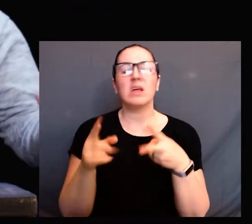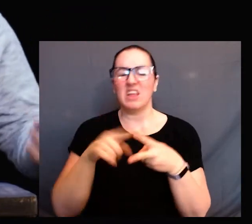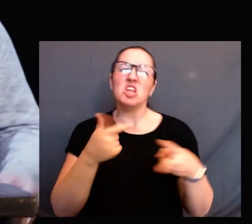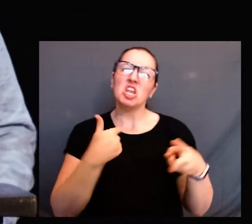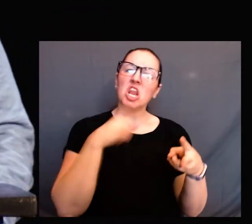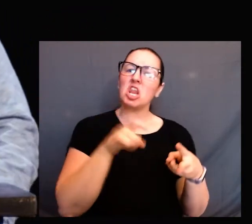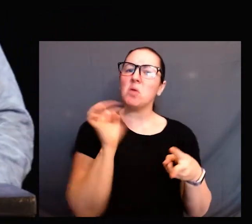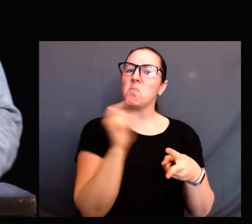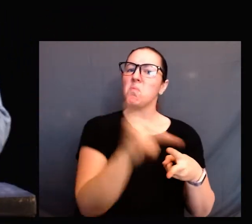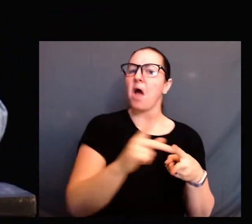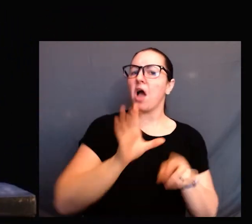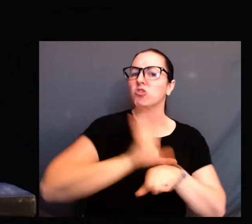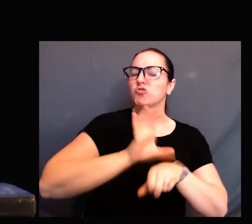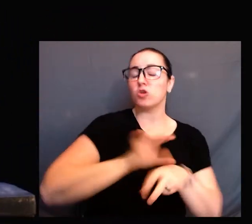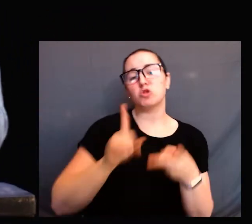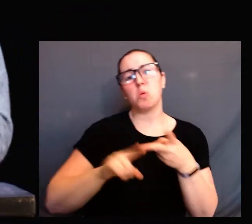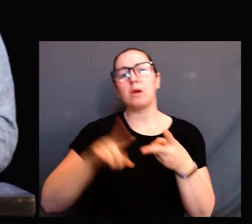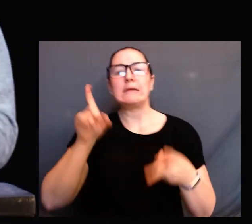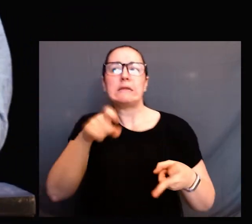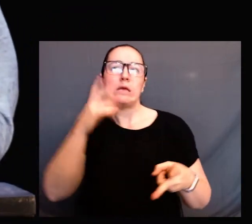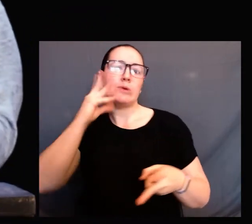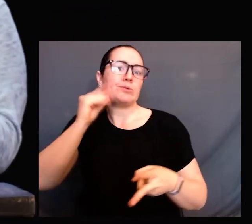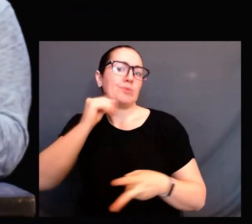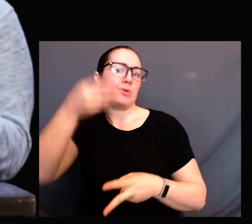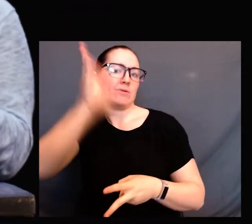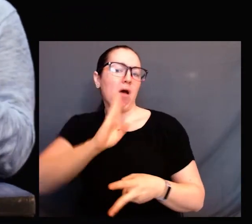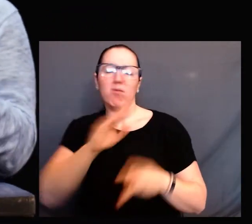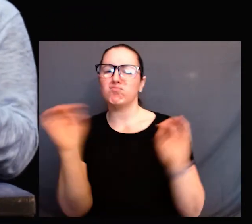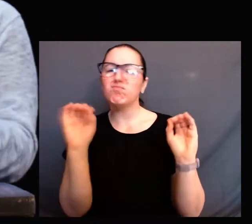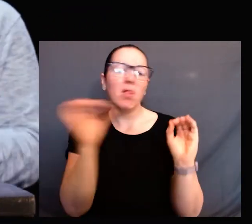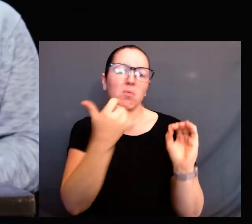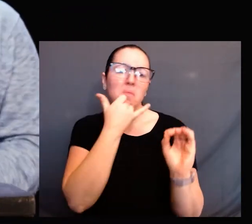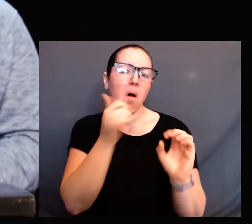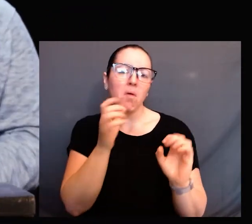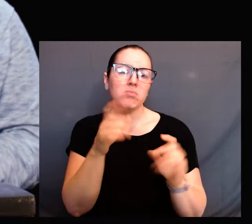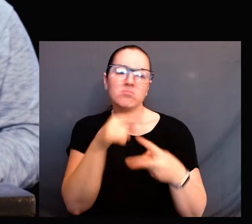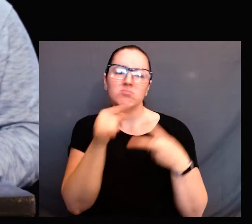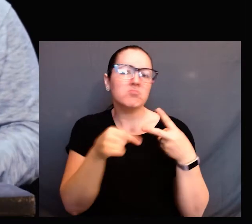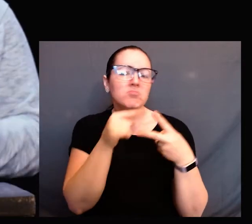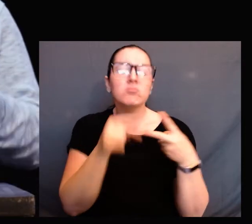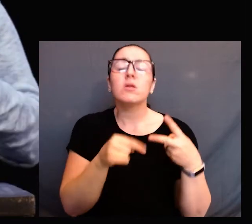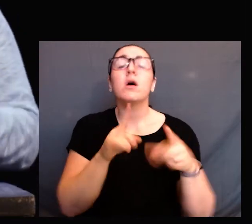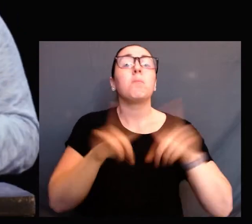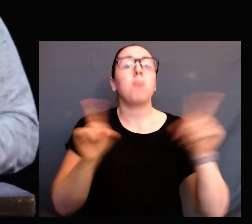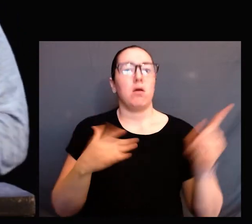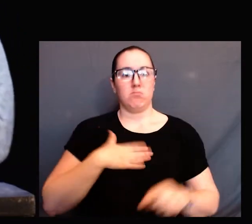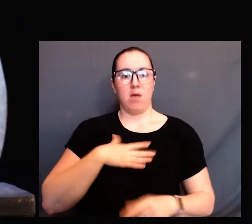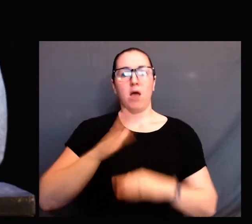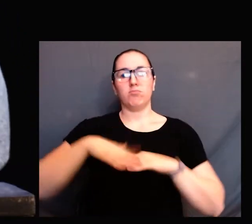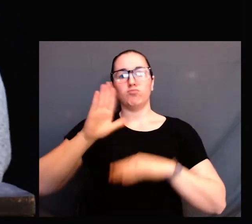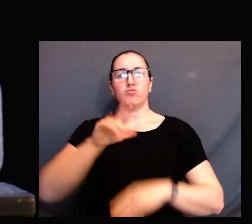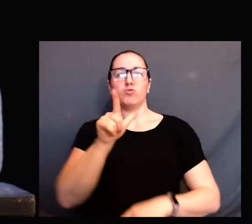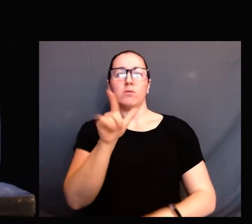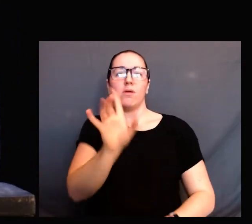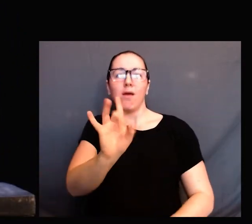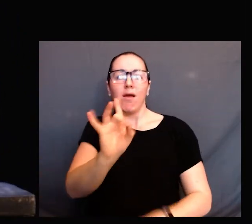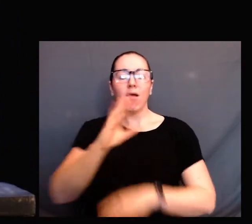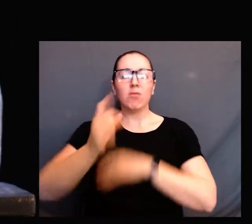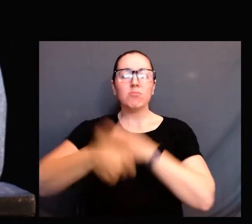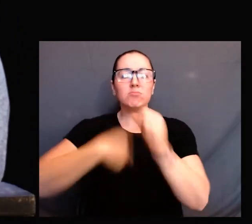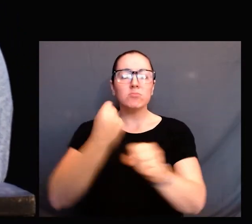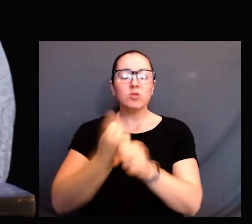going to get back in church or I need another encounter with God. But here's what I know. That in my 28 plus years